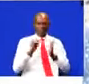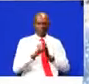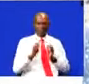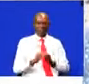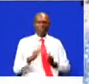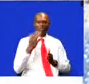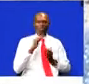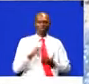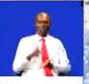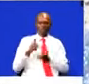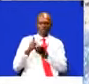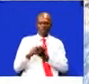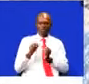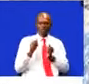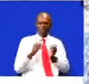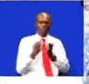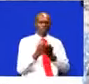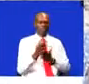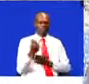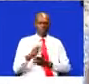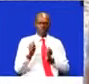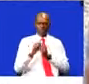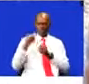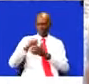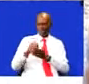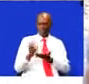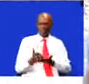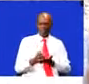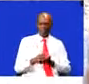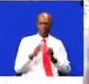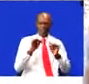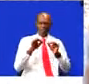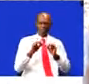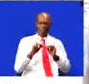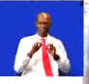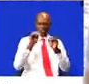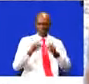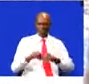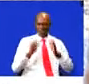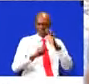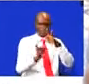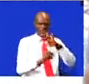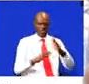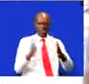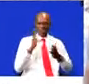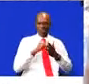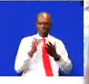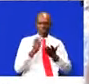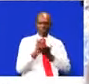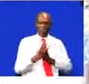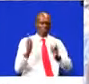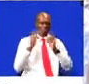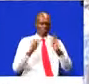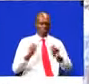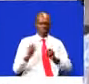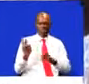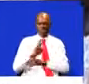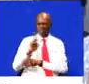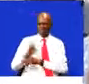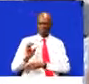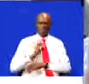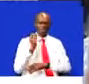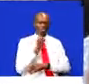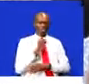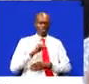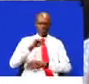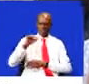withhold some money within the Agriculture Ministry and is attempting, I use the word attempting, to usurp powers of